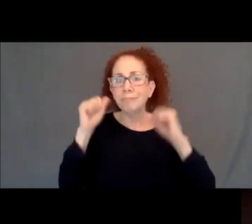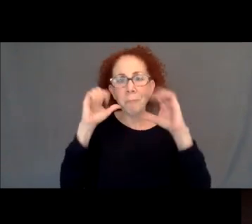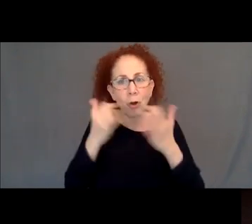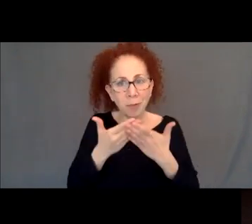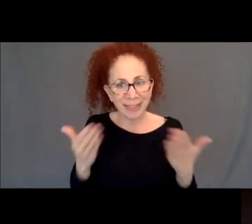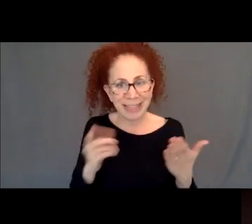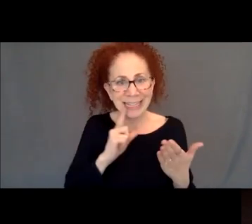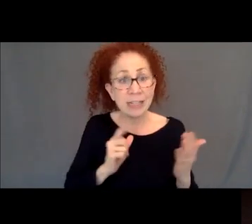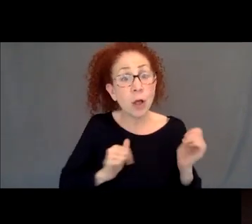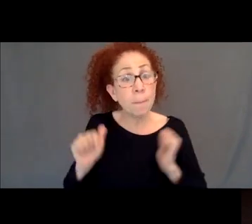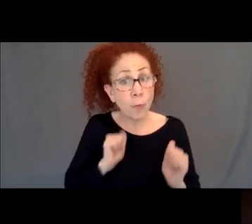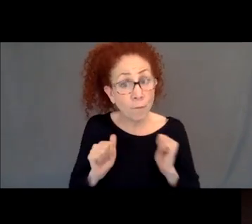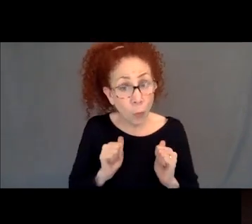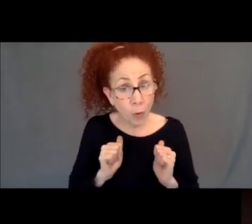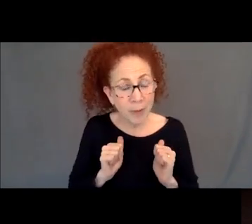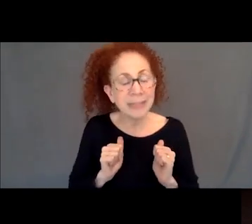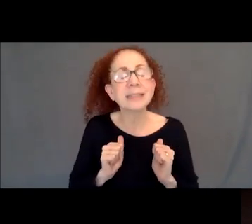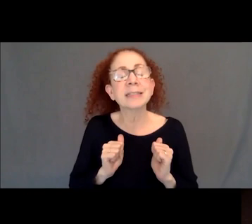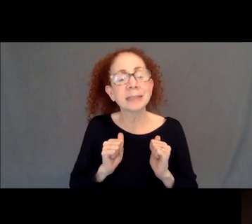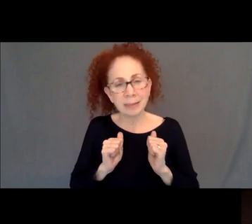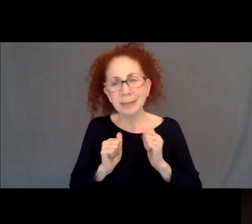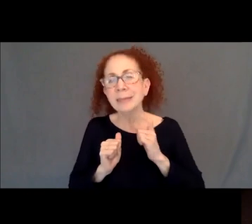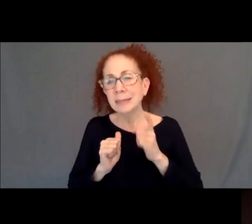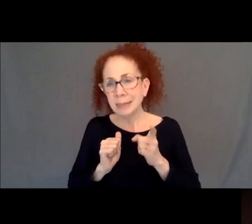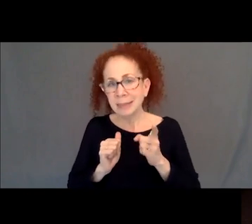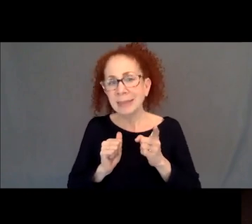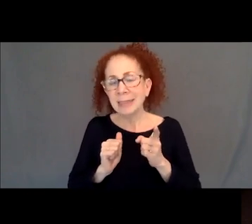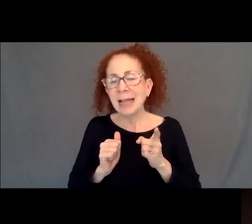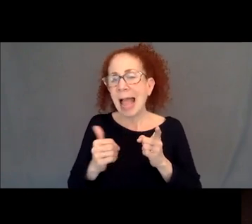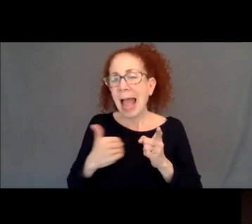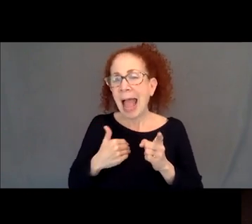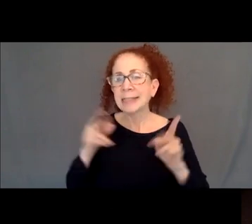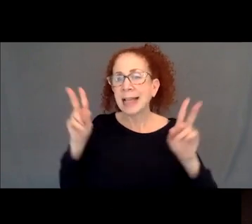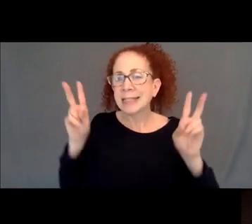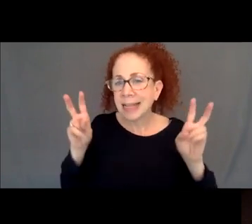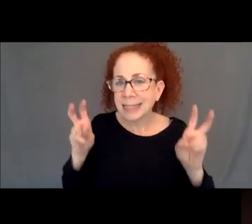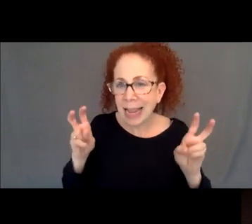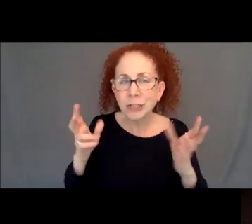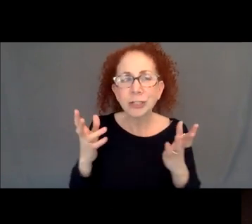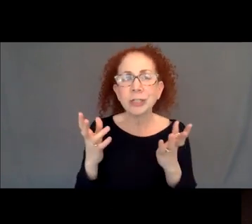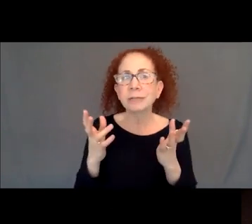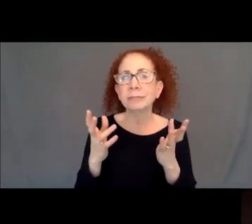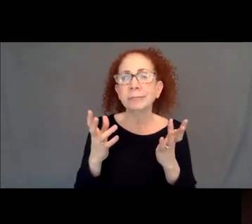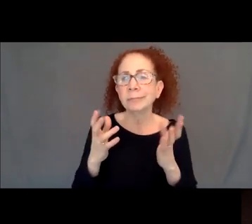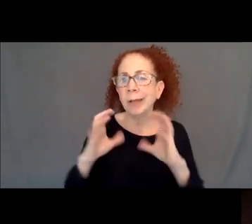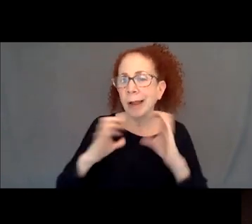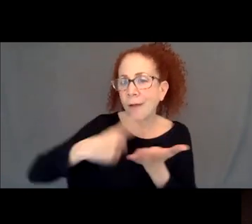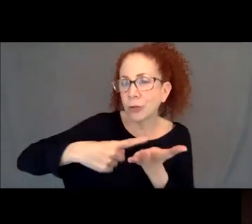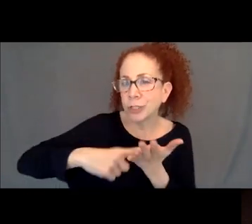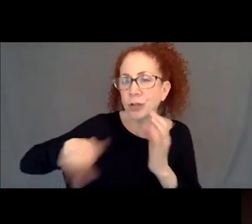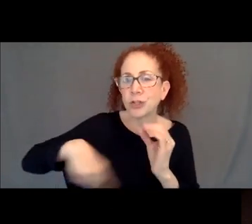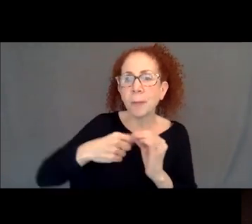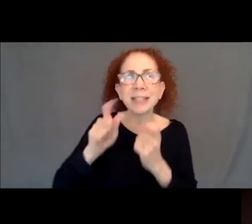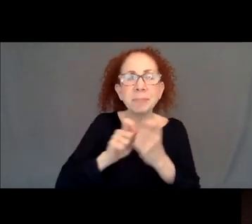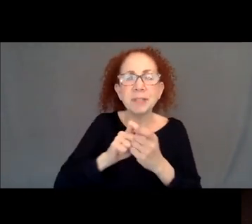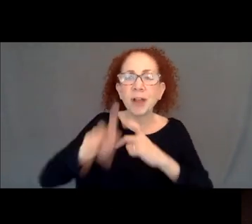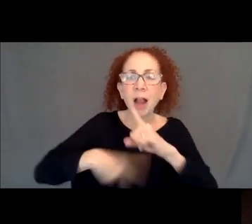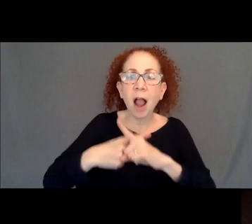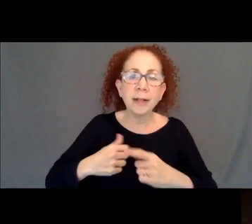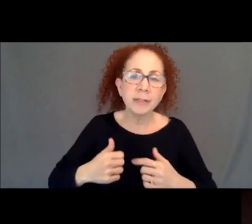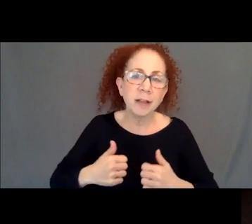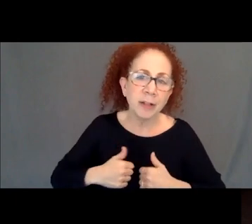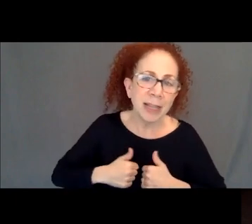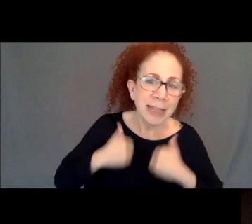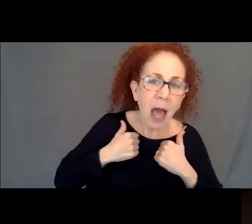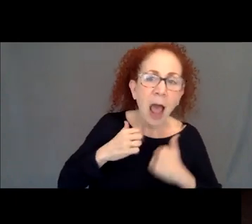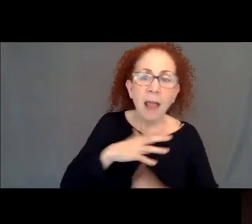things is that the performance brings in a kind of citation and a conversation around certain types of lives or certain